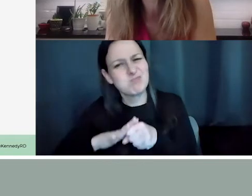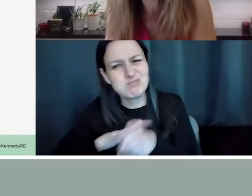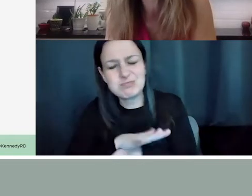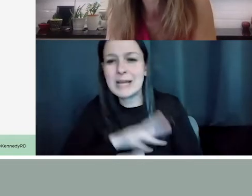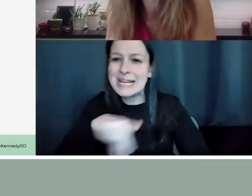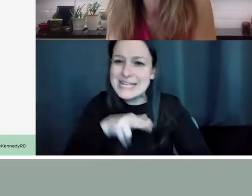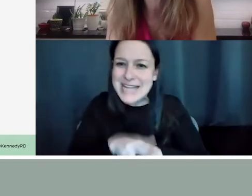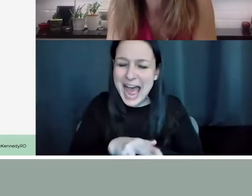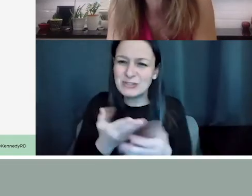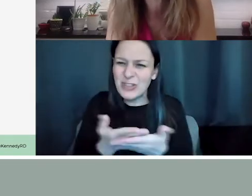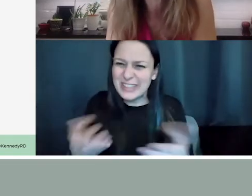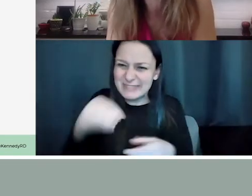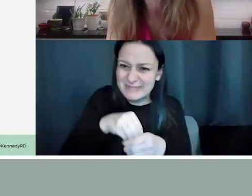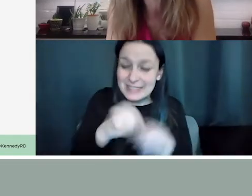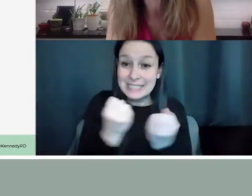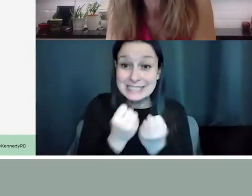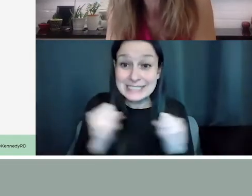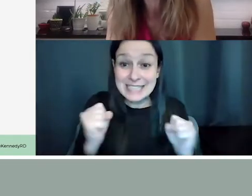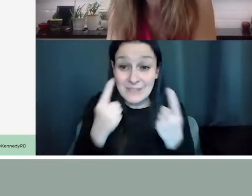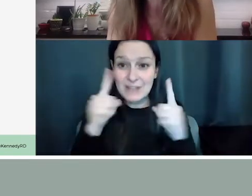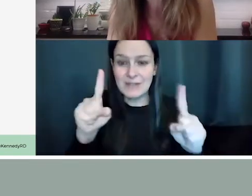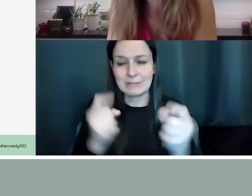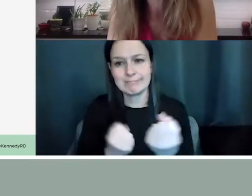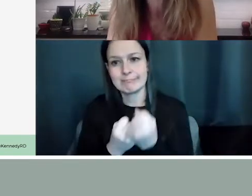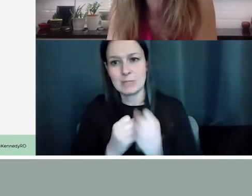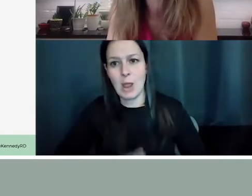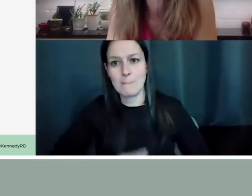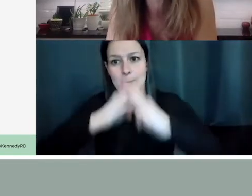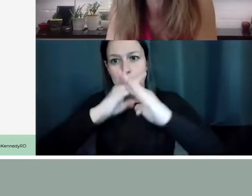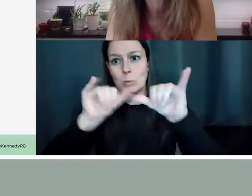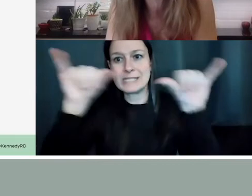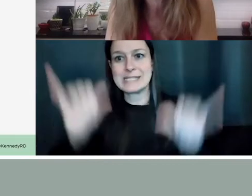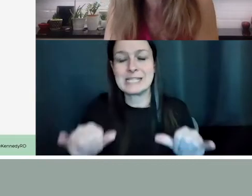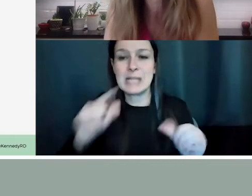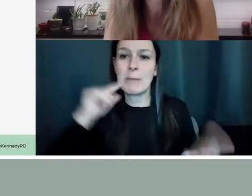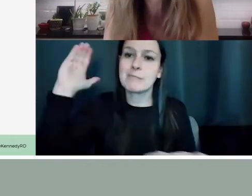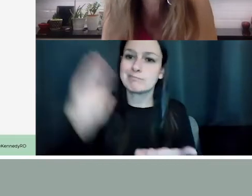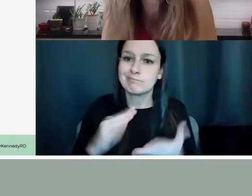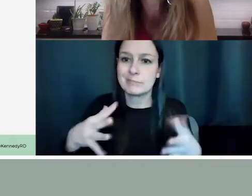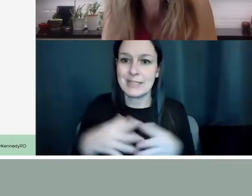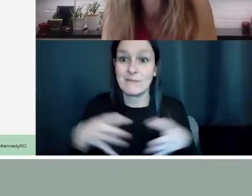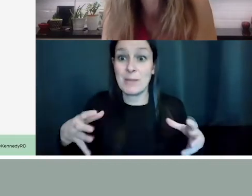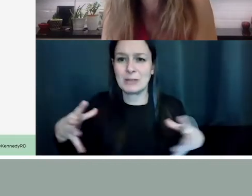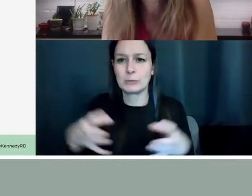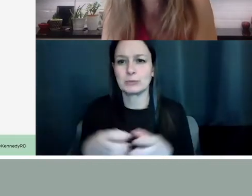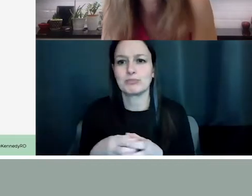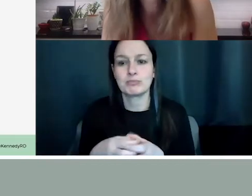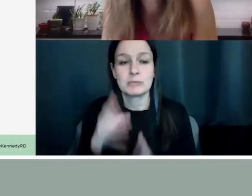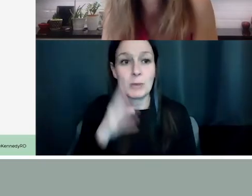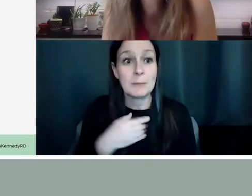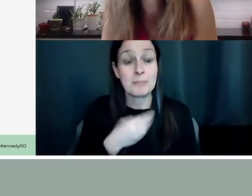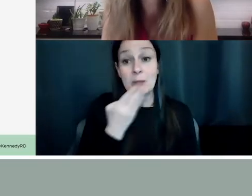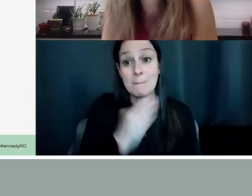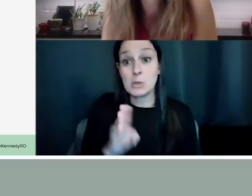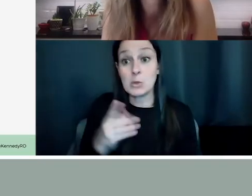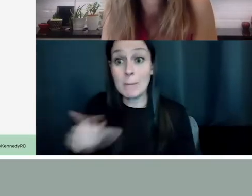are safe and effective at supporting our immune system and reducing inflammation. So blue and purple, they're